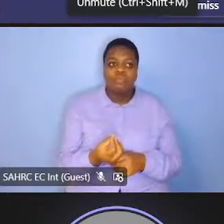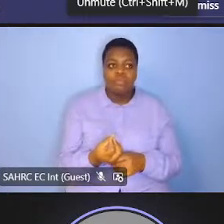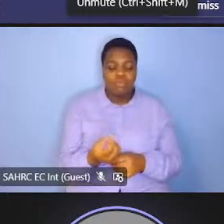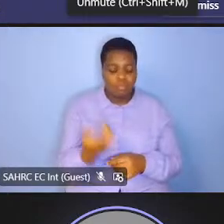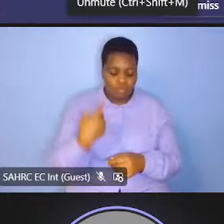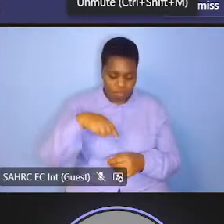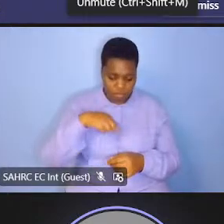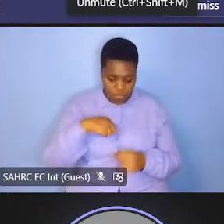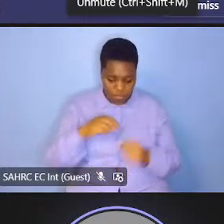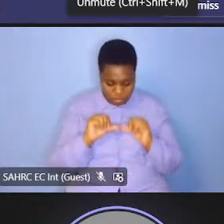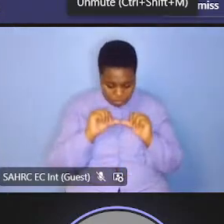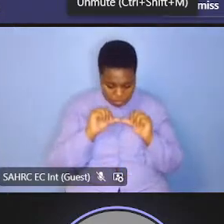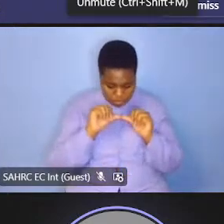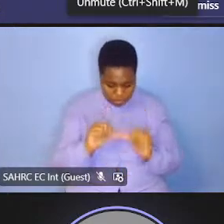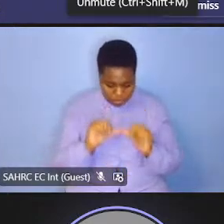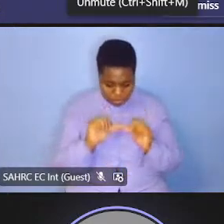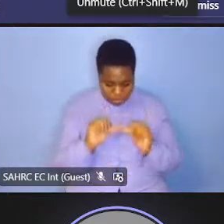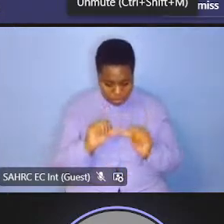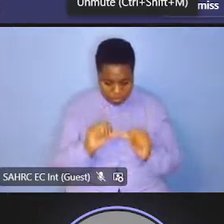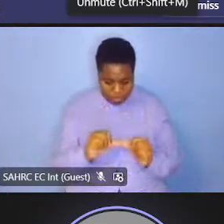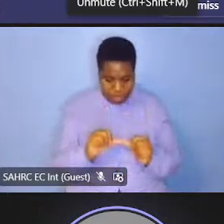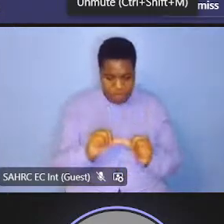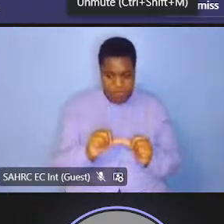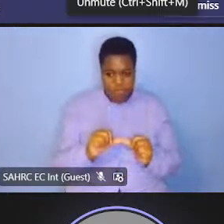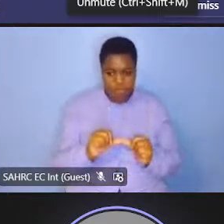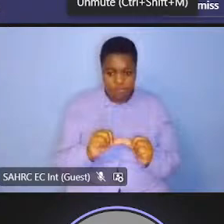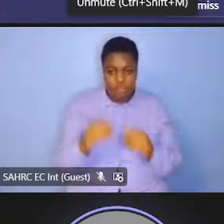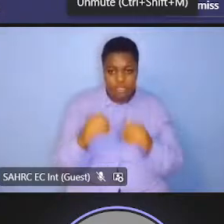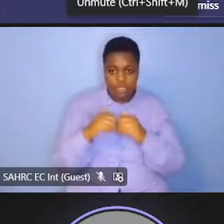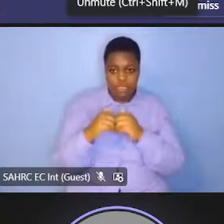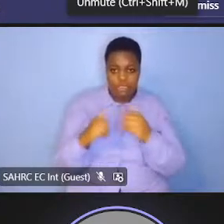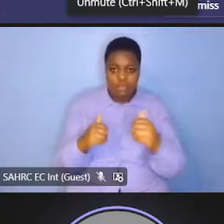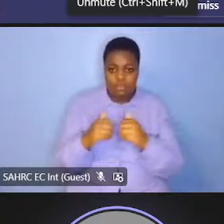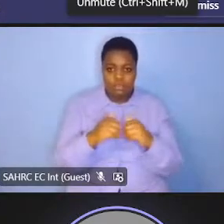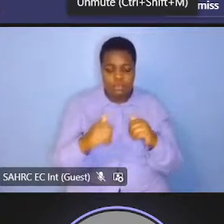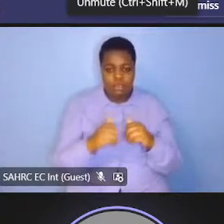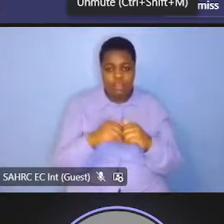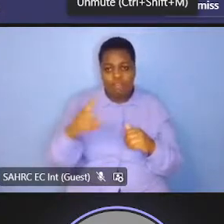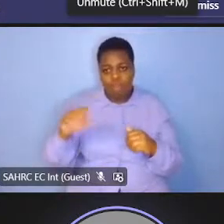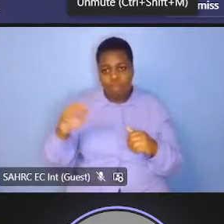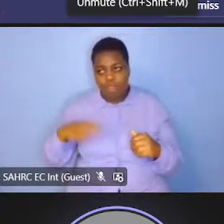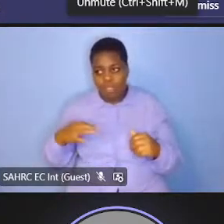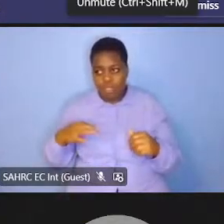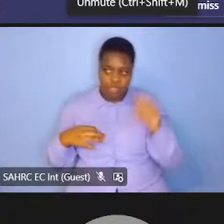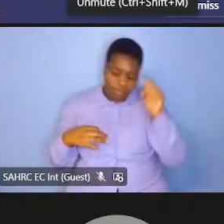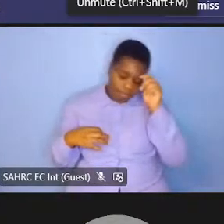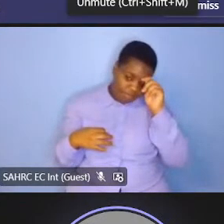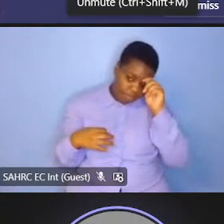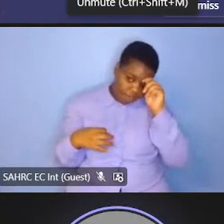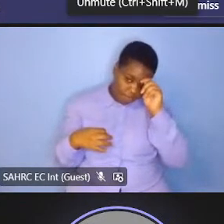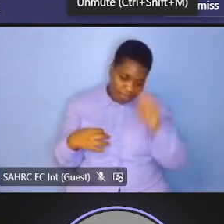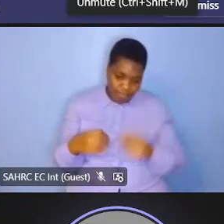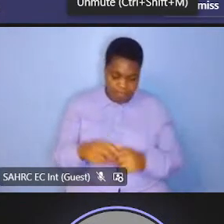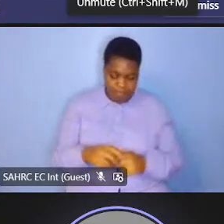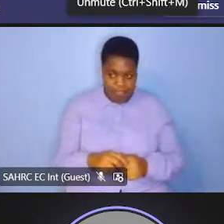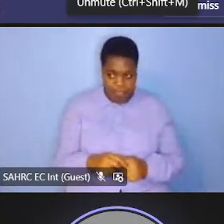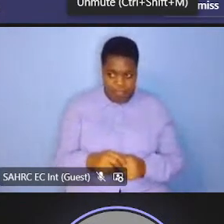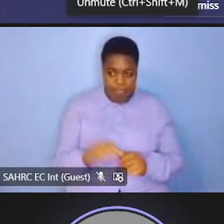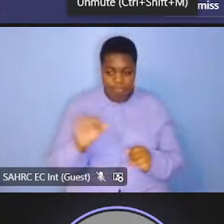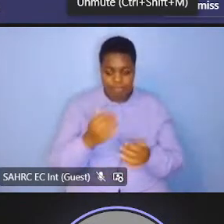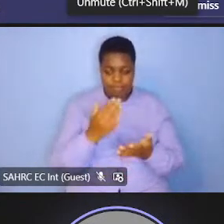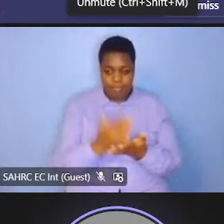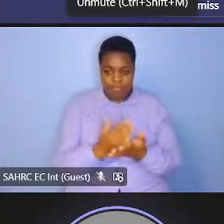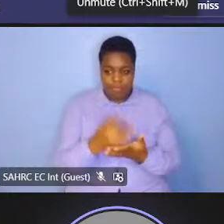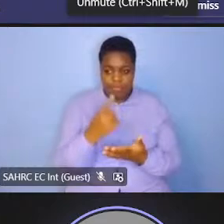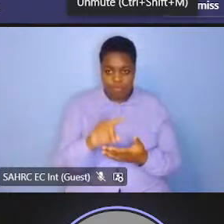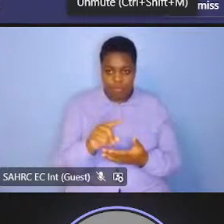continue to reinforce sexist, discriminatory separation of girls and boys, and leaving little room